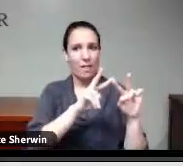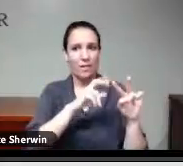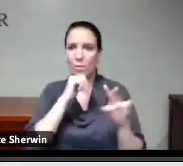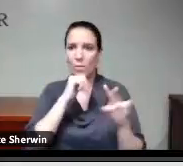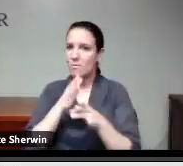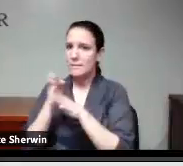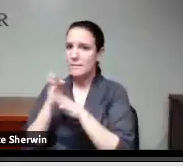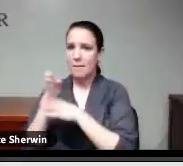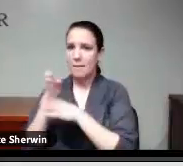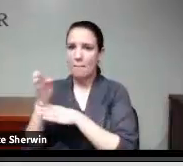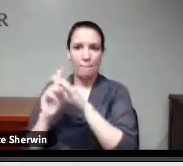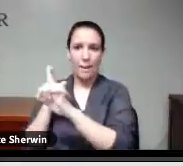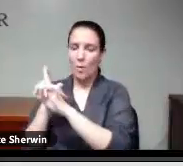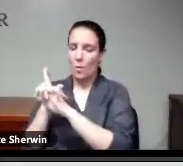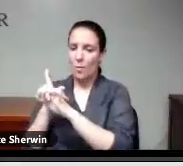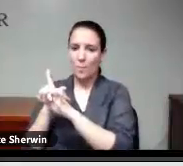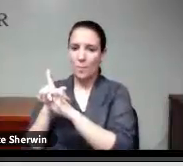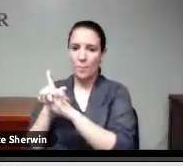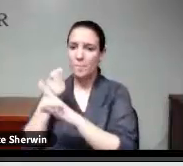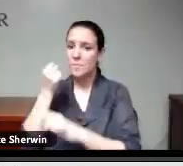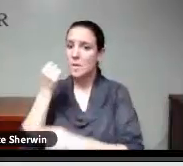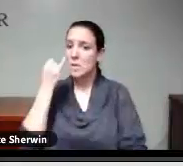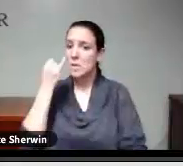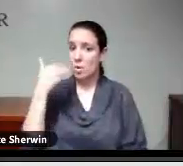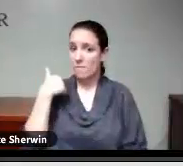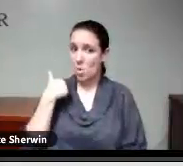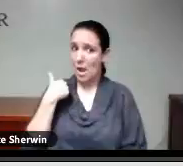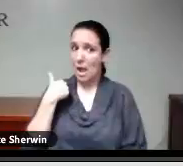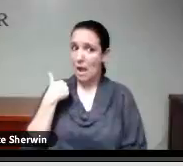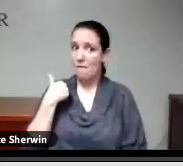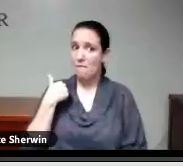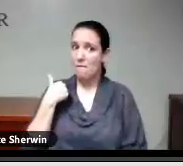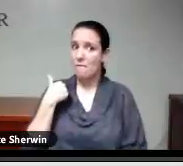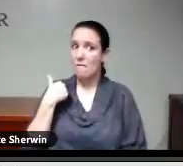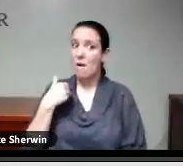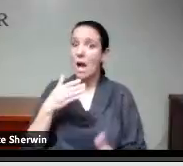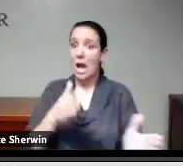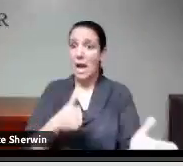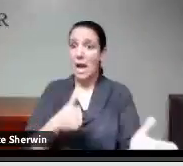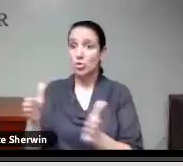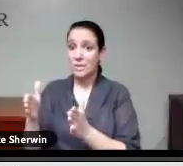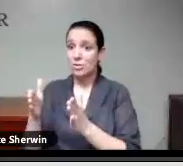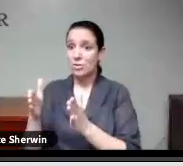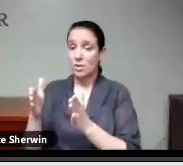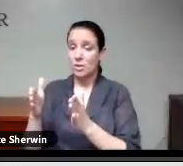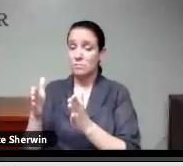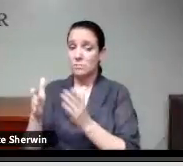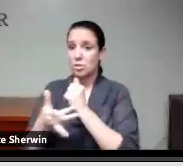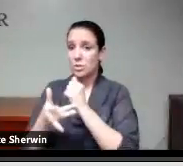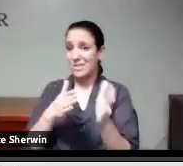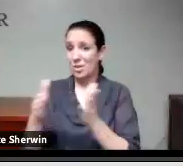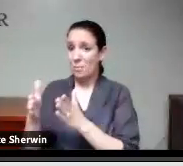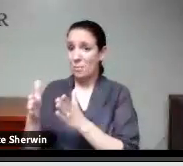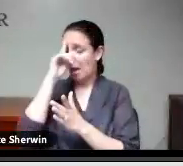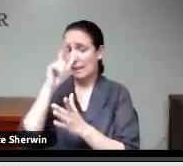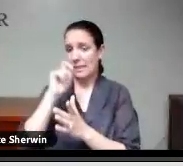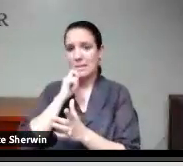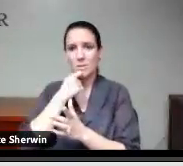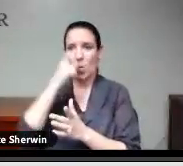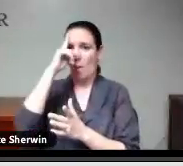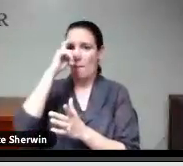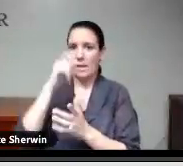strategic goal. So if you have a diversity strategic plan, you get extra cool points from me, because I think that's very rare. And it